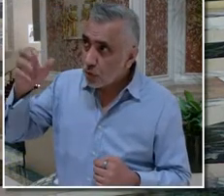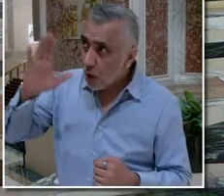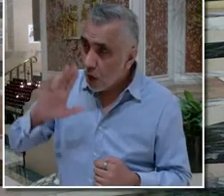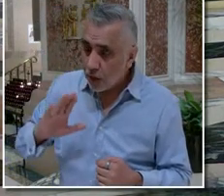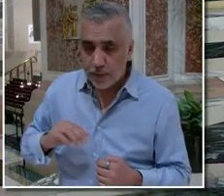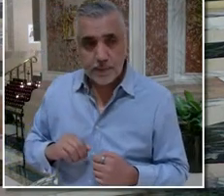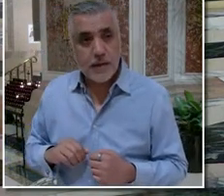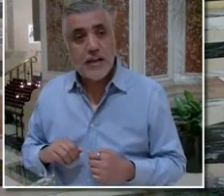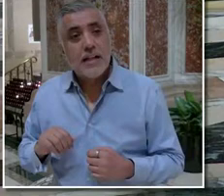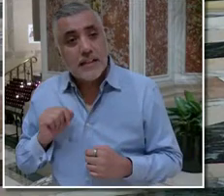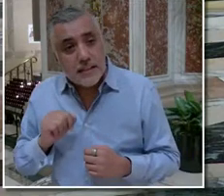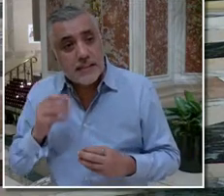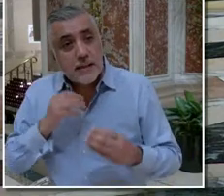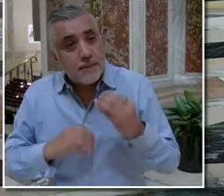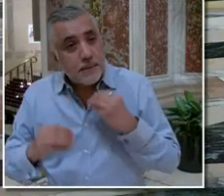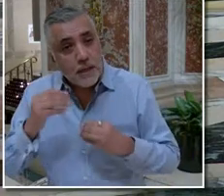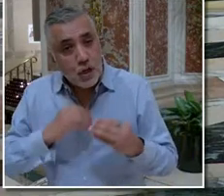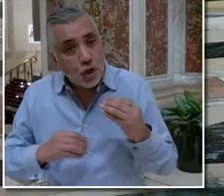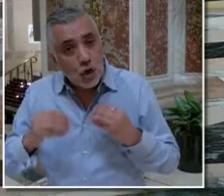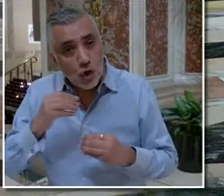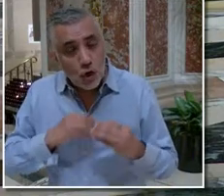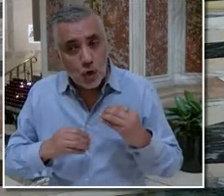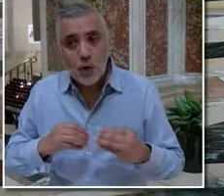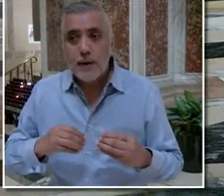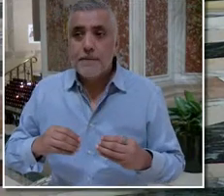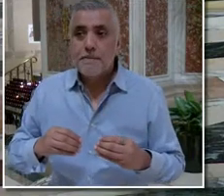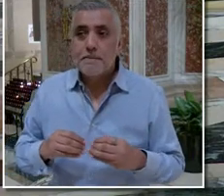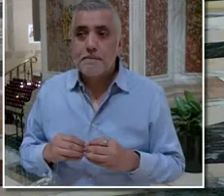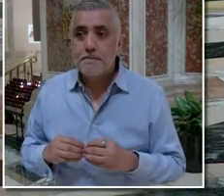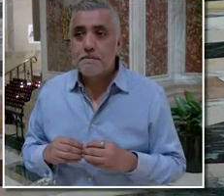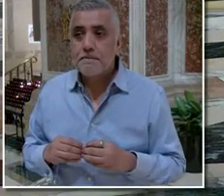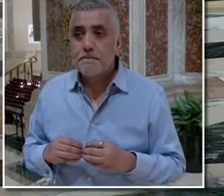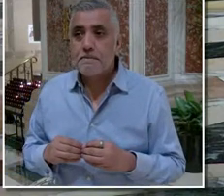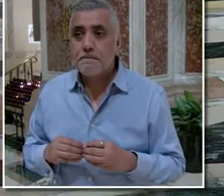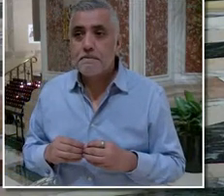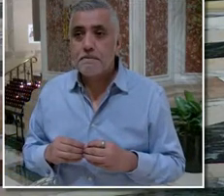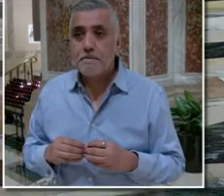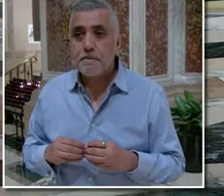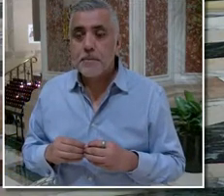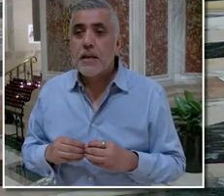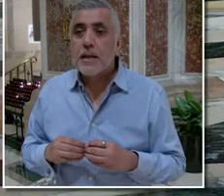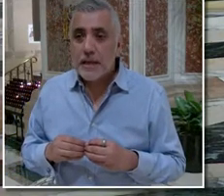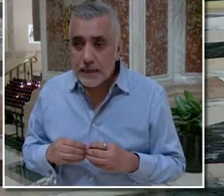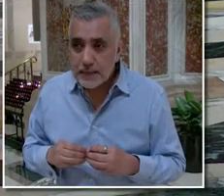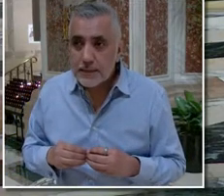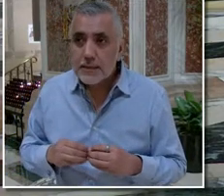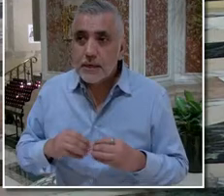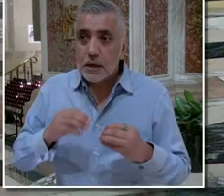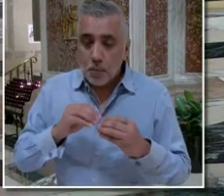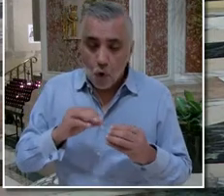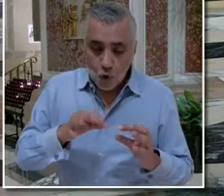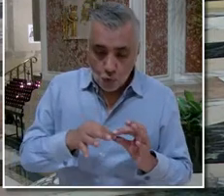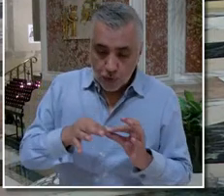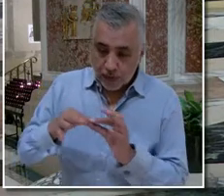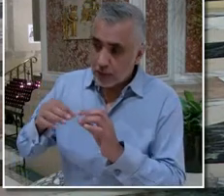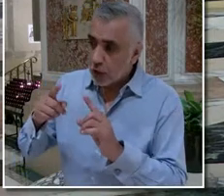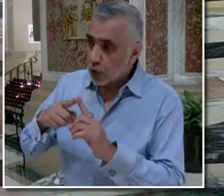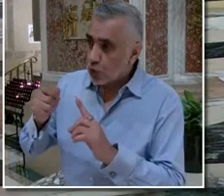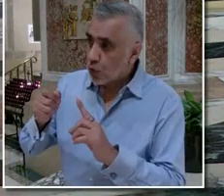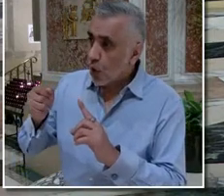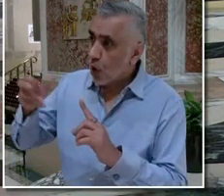Es una comida que confirma ma relación con el Dios de